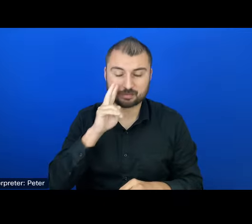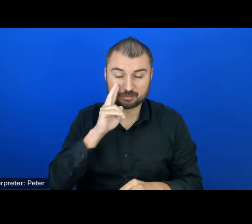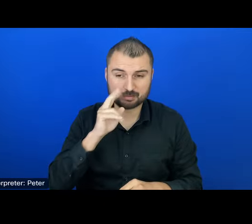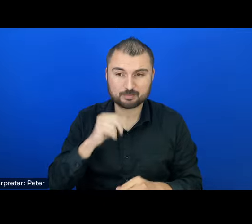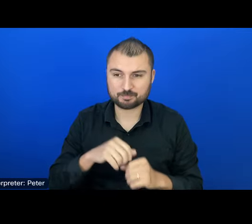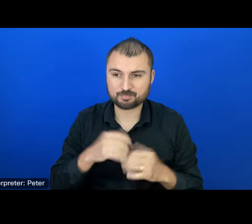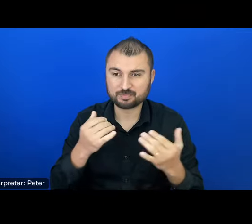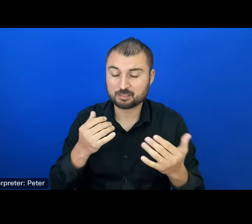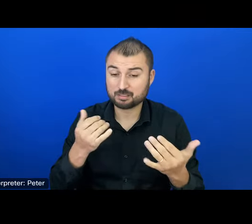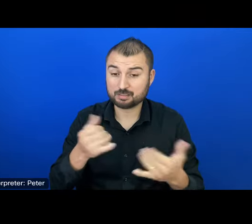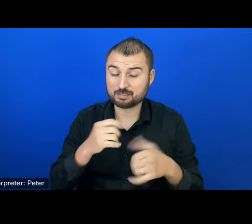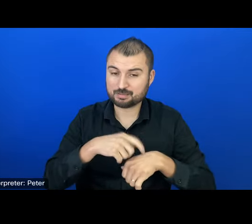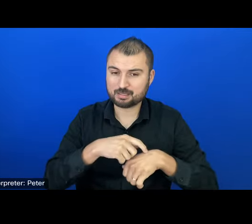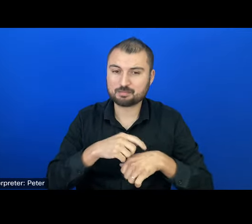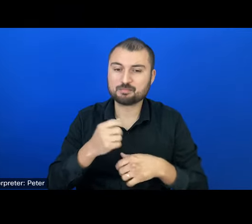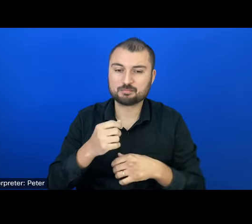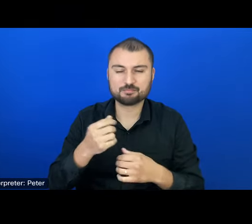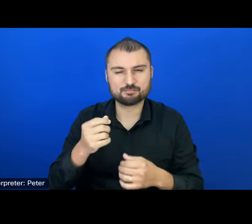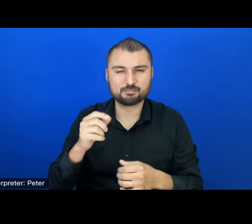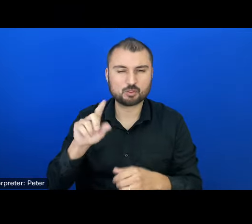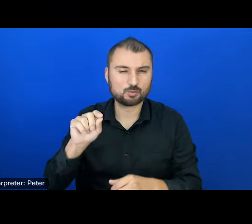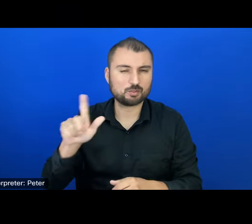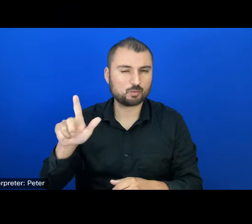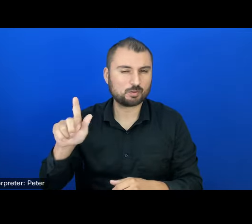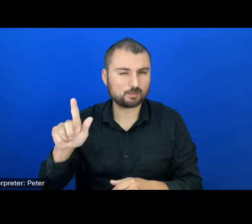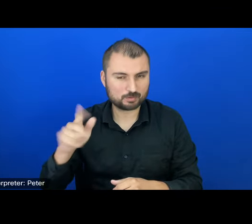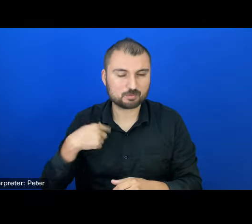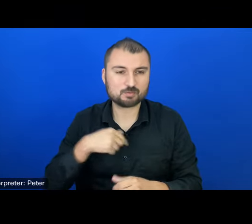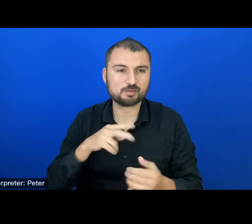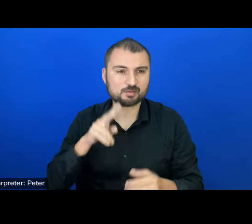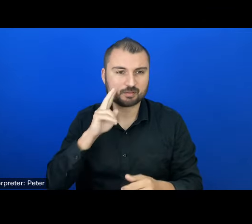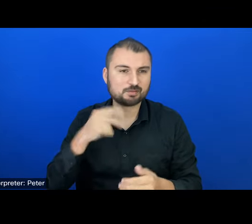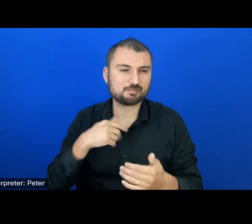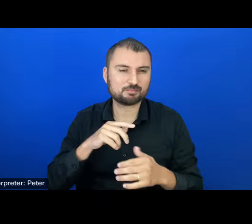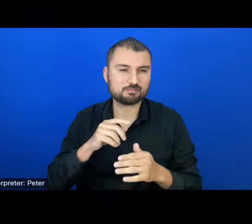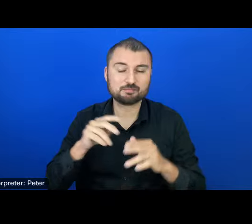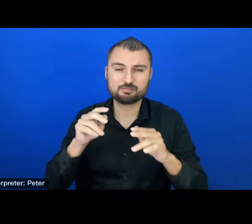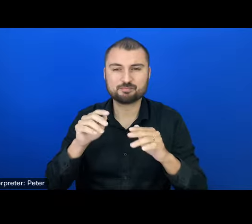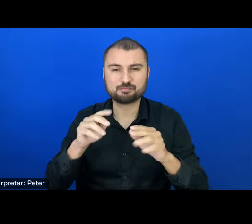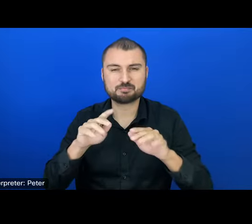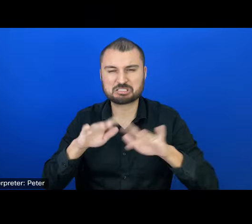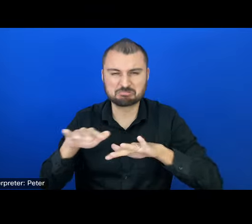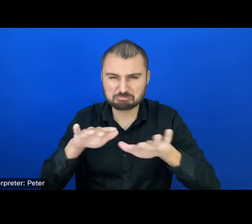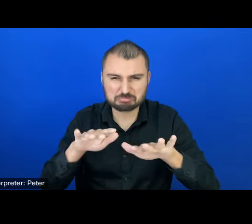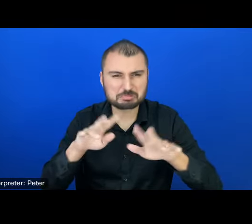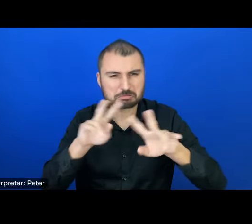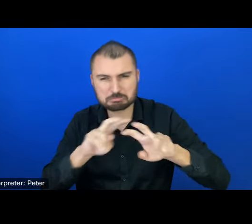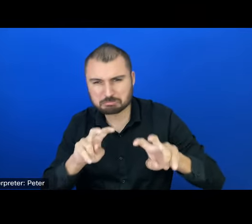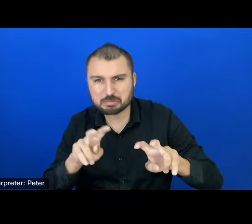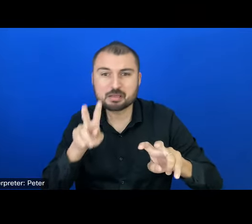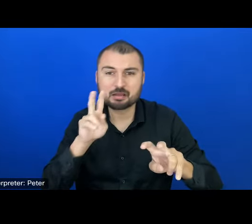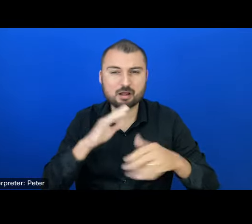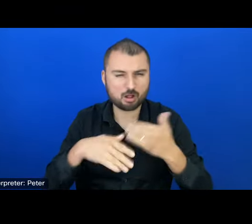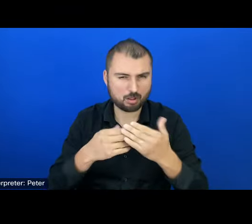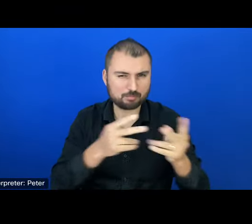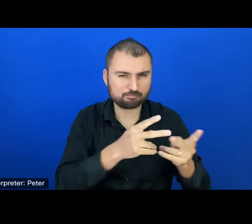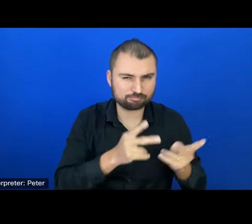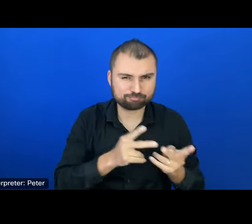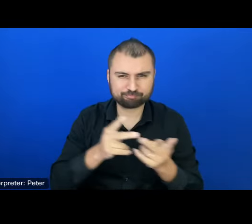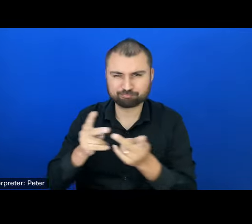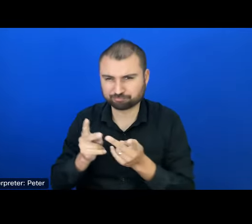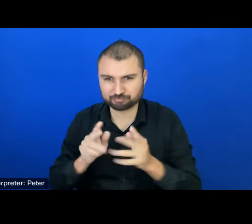In 2021, we had a facilities conditions assessment conducted of all of our properties to determine what